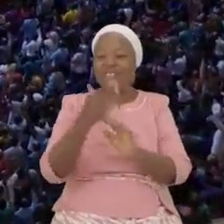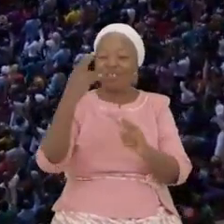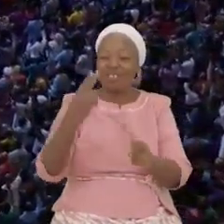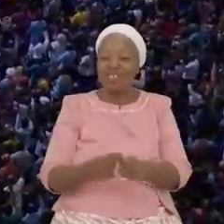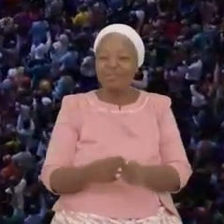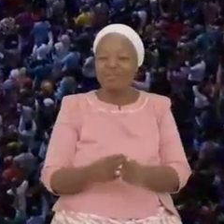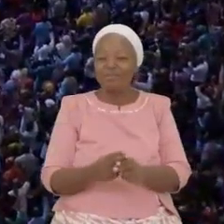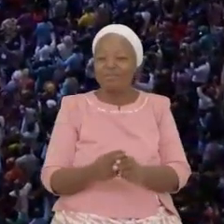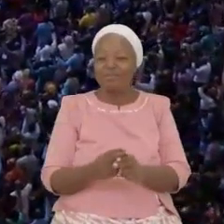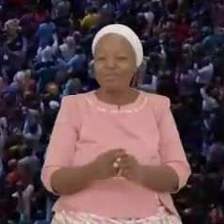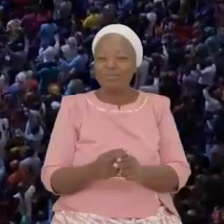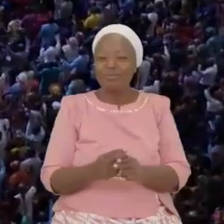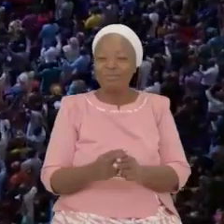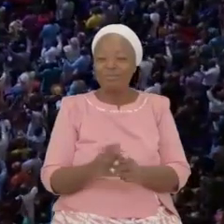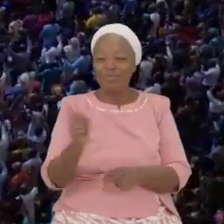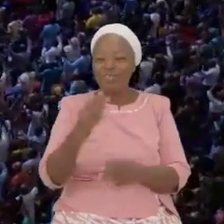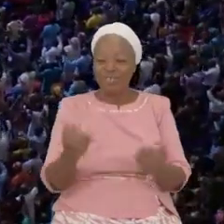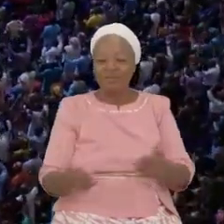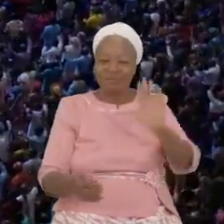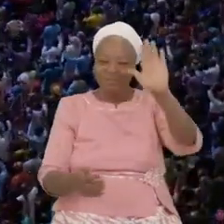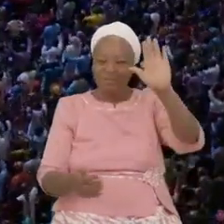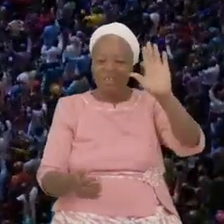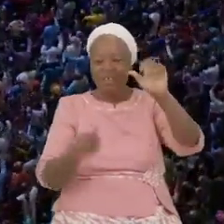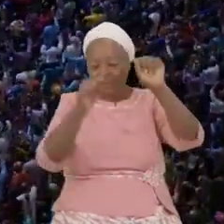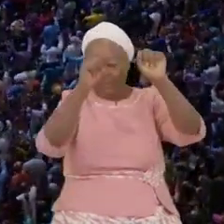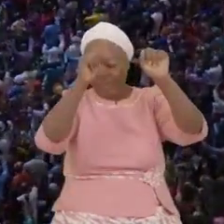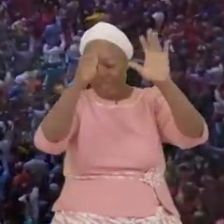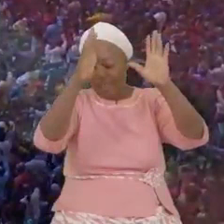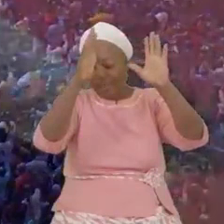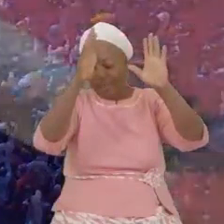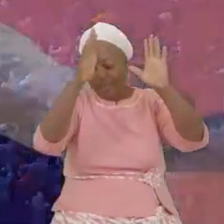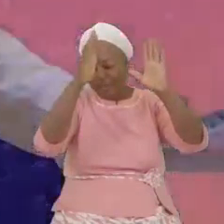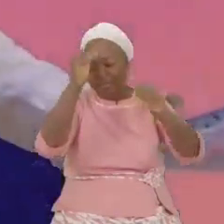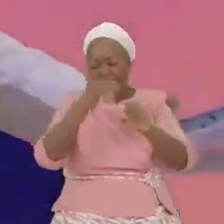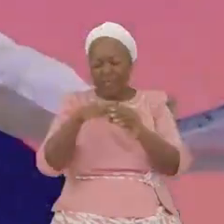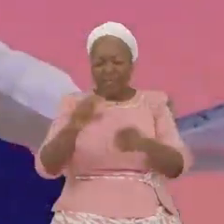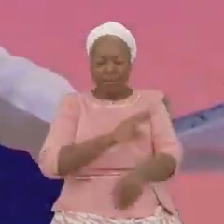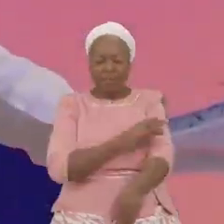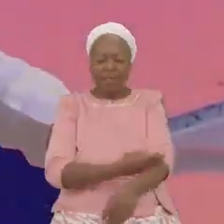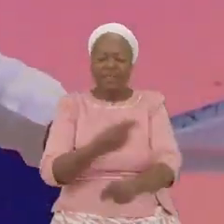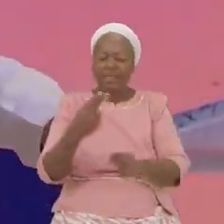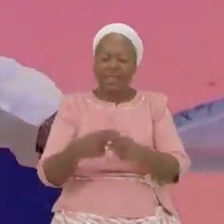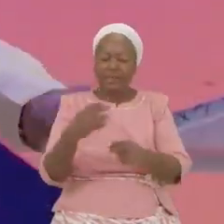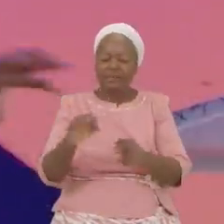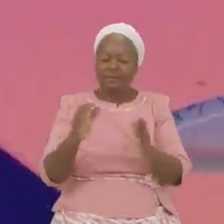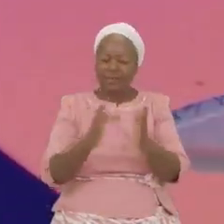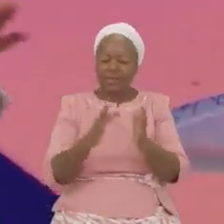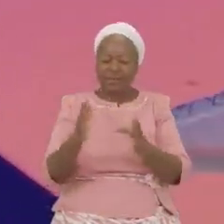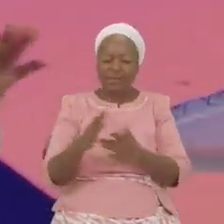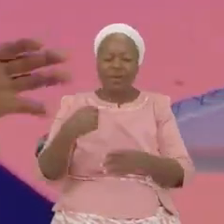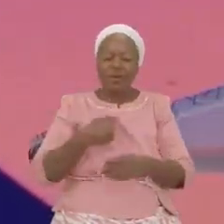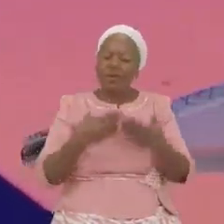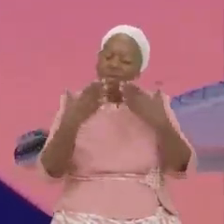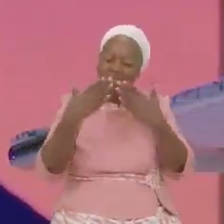name. Where are you? Raise up that hand. Father, in the mighty name of Jesus, we thank